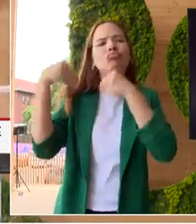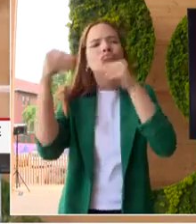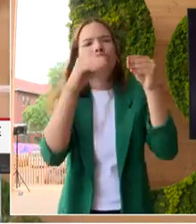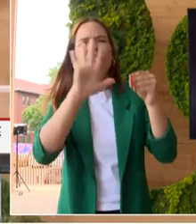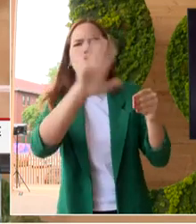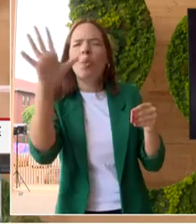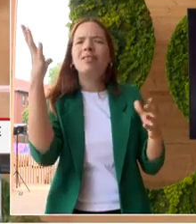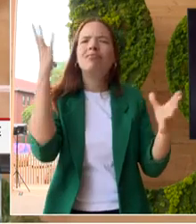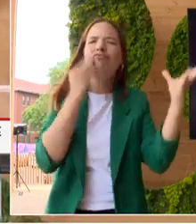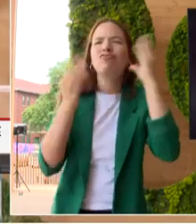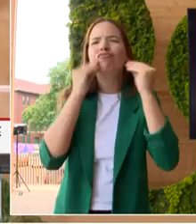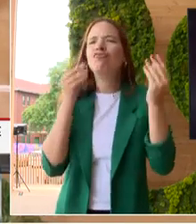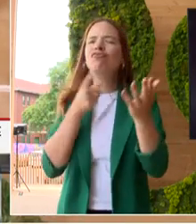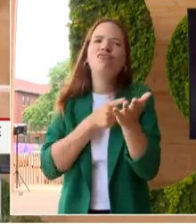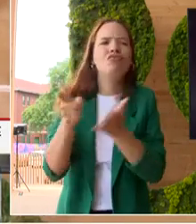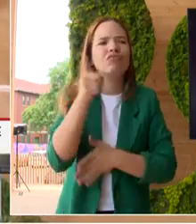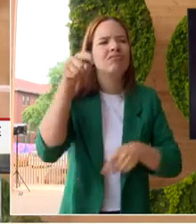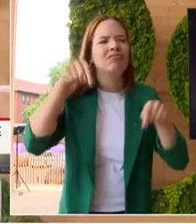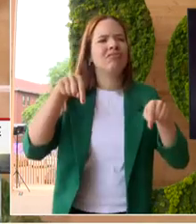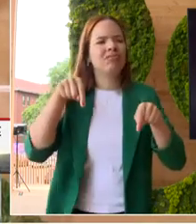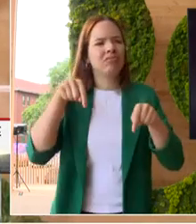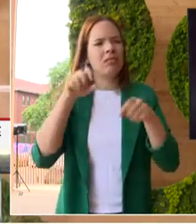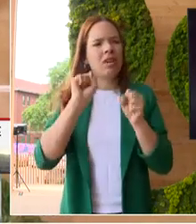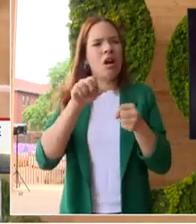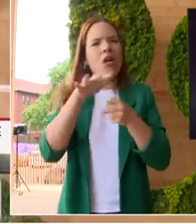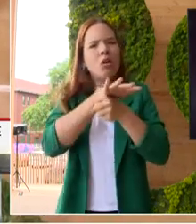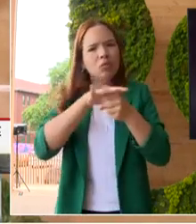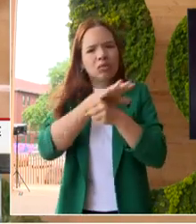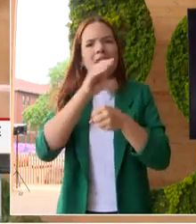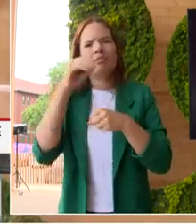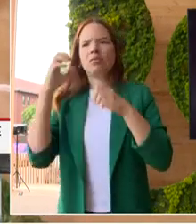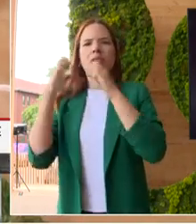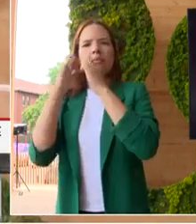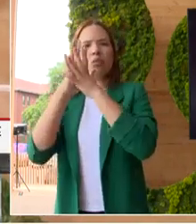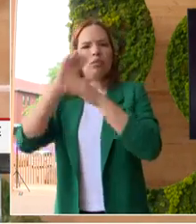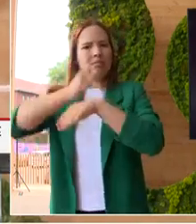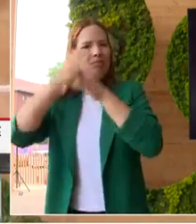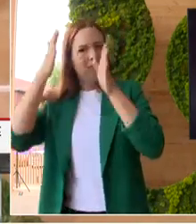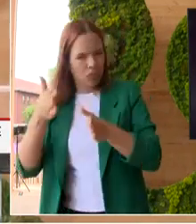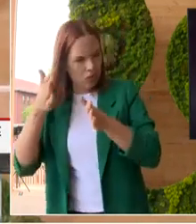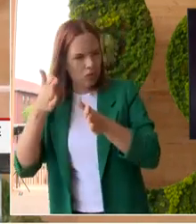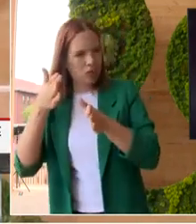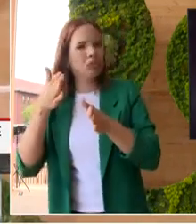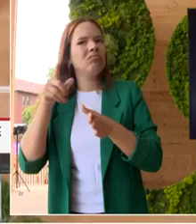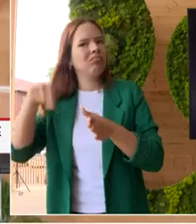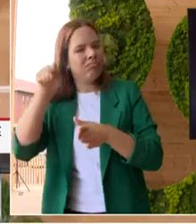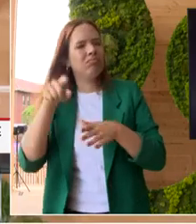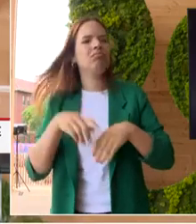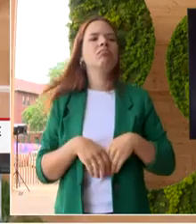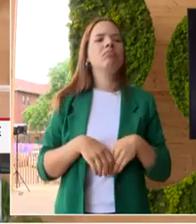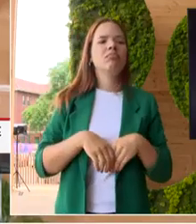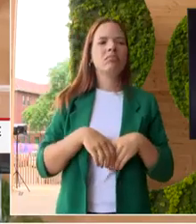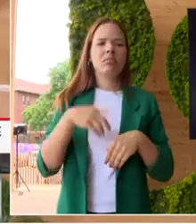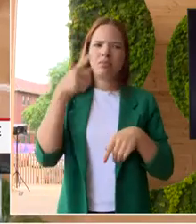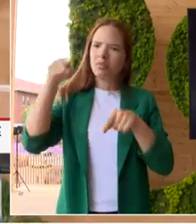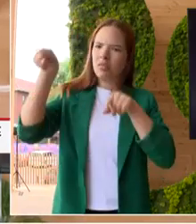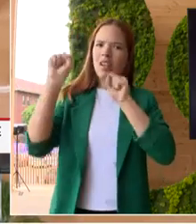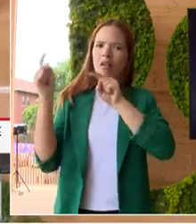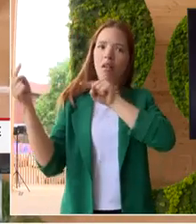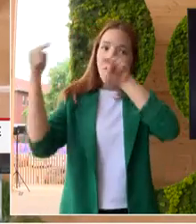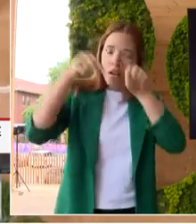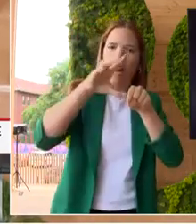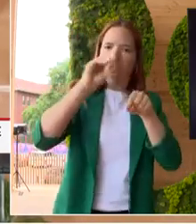local entrepreneurs. So please come back to support them and come back often. So now please join me